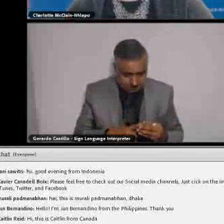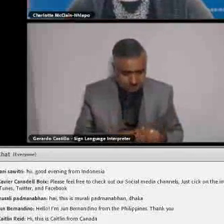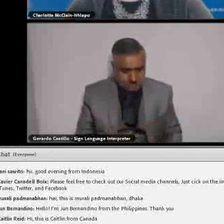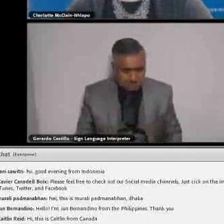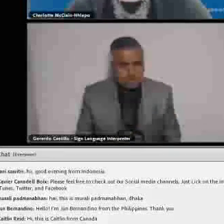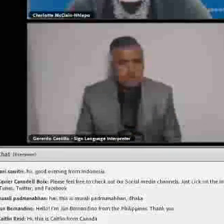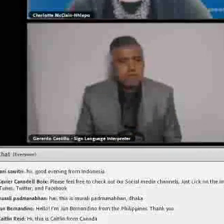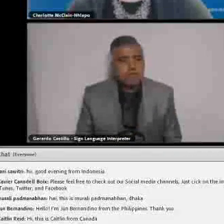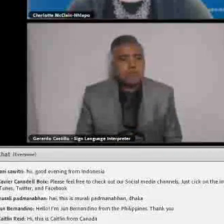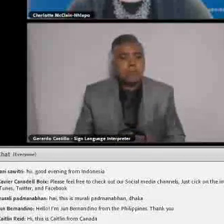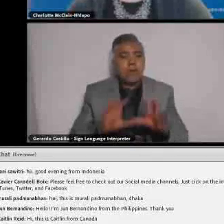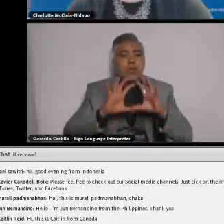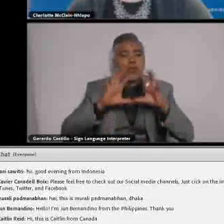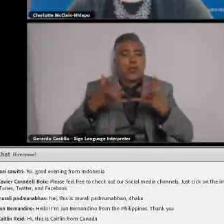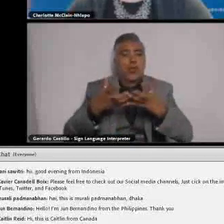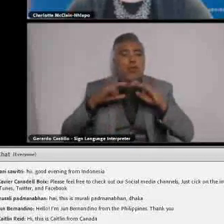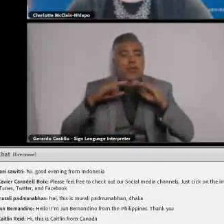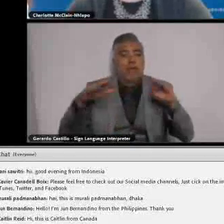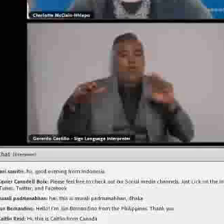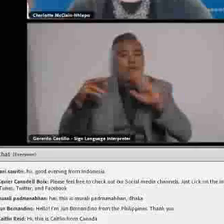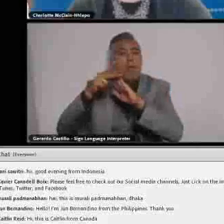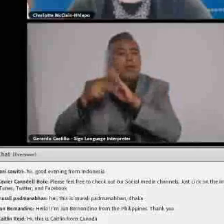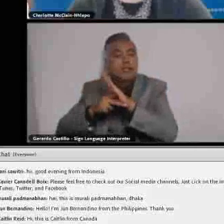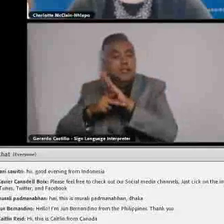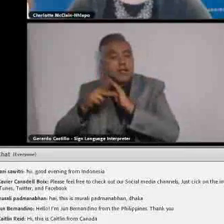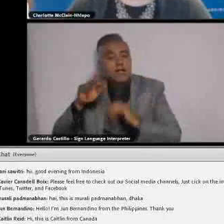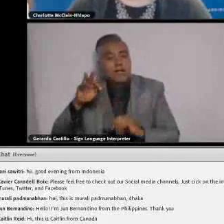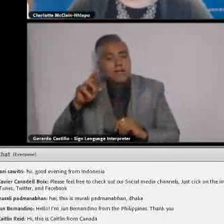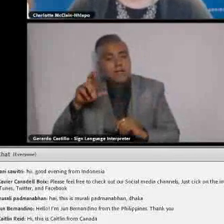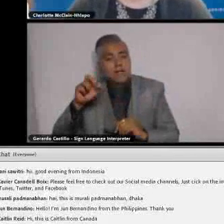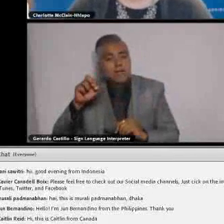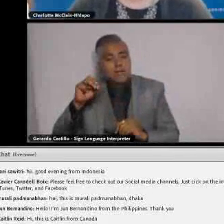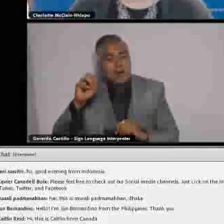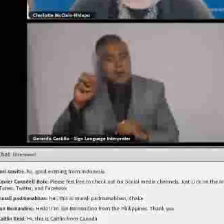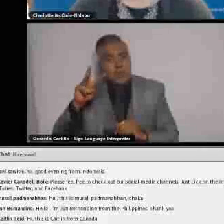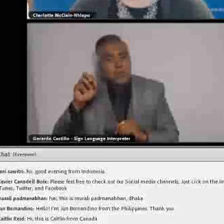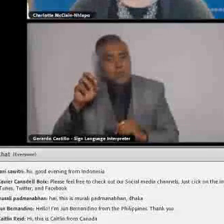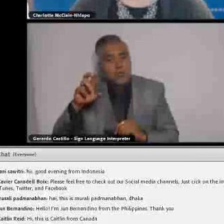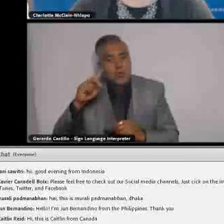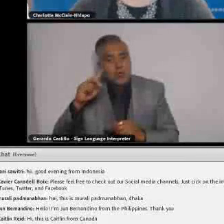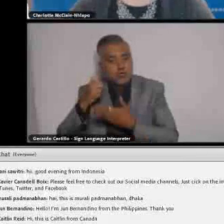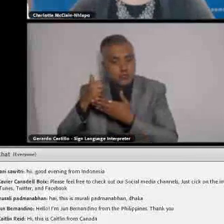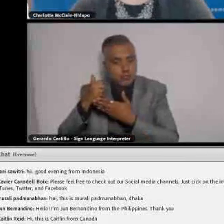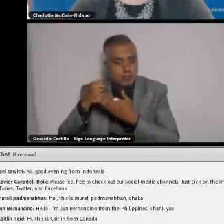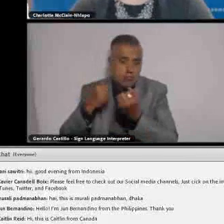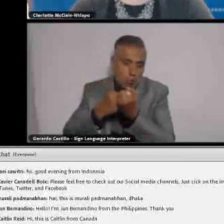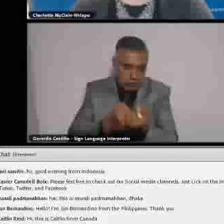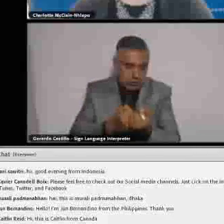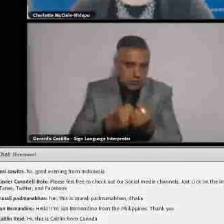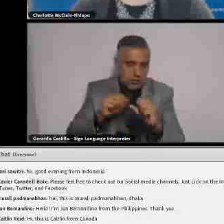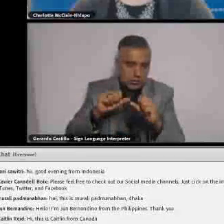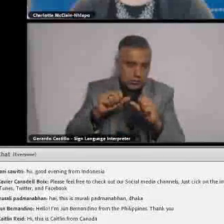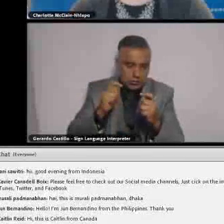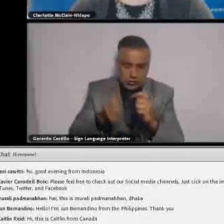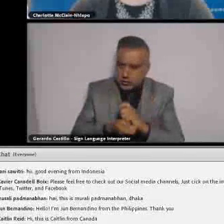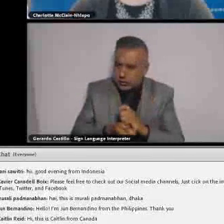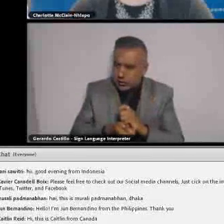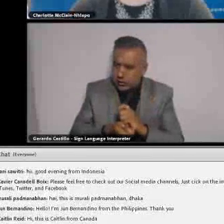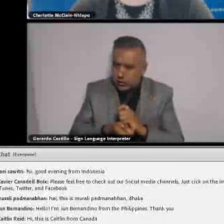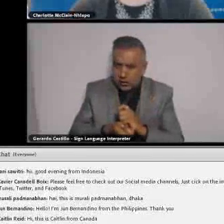global level policy frameworks to support this change. I don't think the slide is changing.